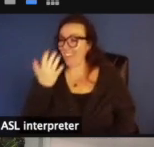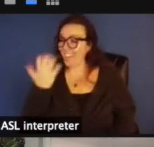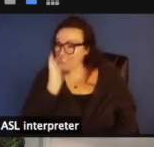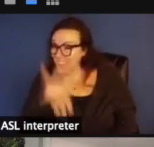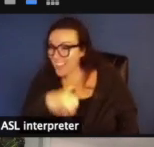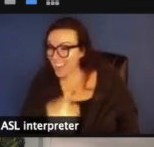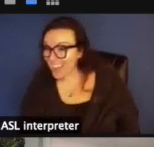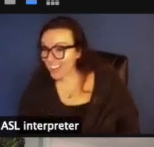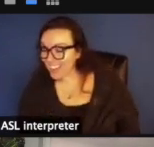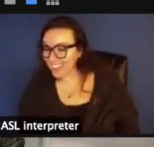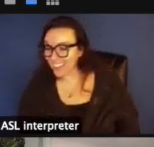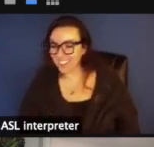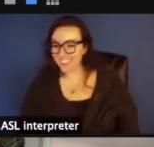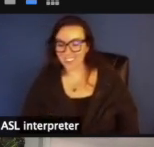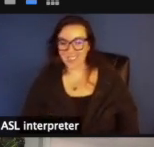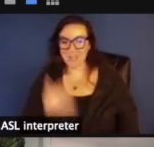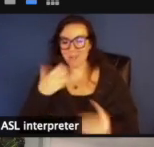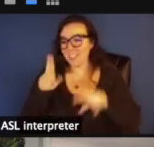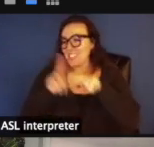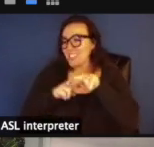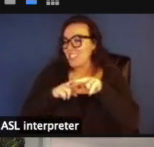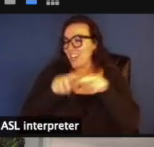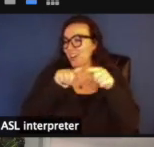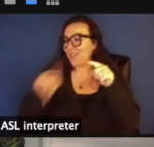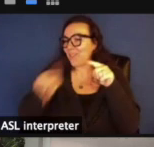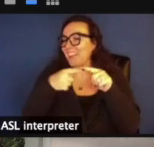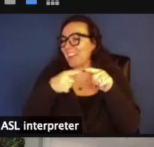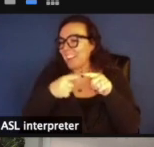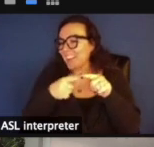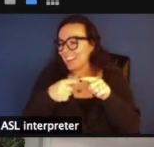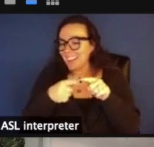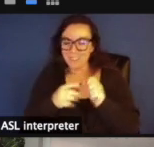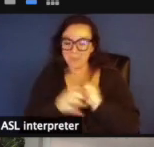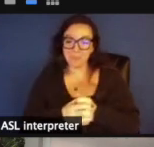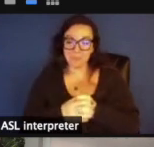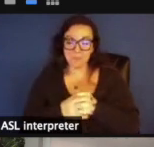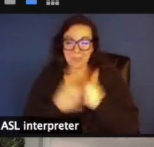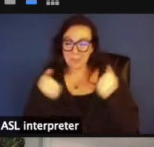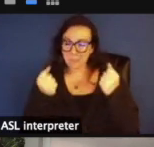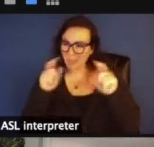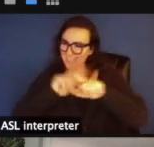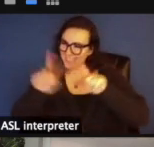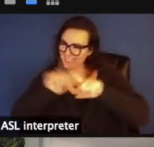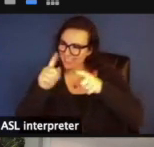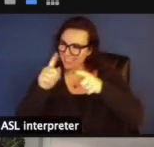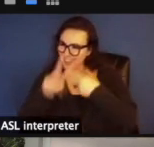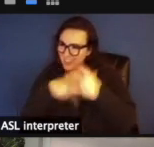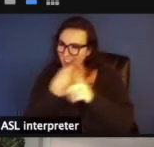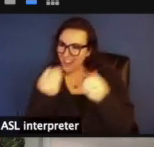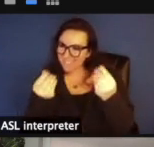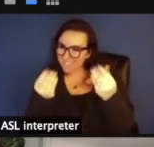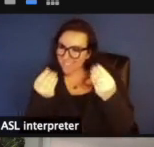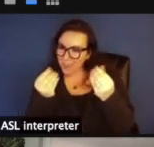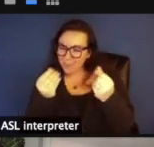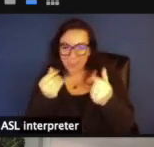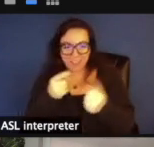there's a chair wheel. Mm-hmm. And there's lots of different kinds of fabric and material in that, isn't there? Not just the